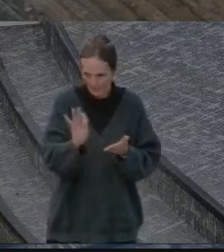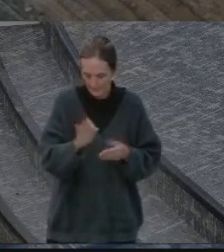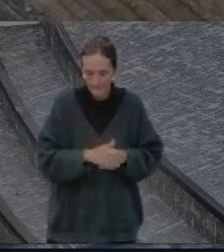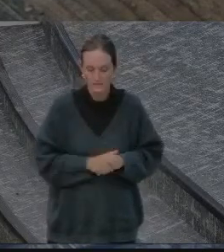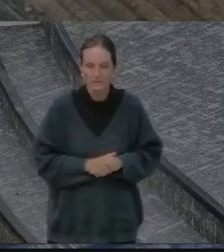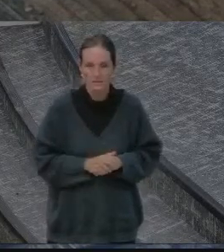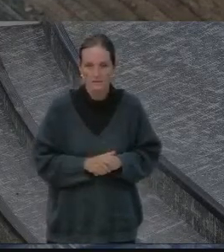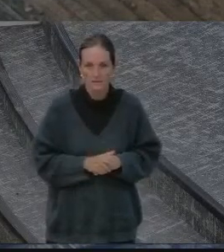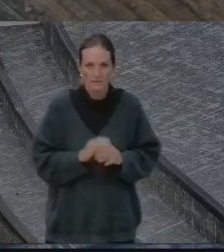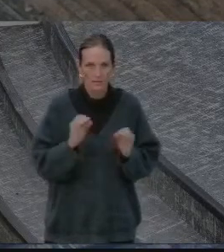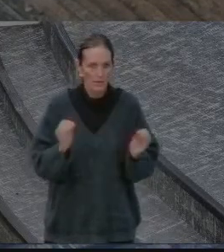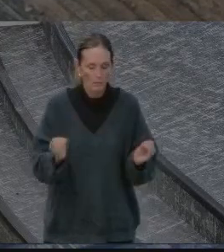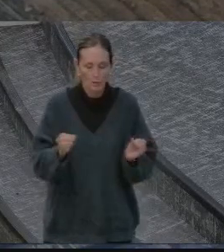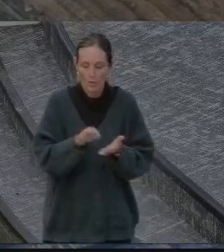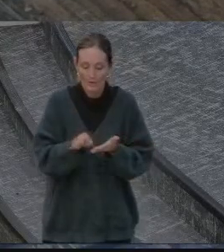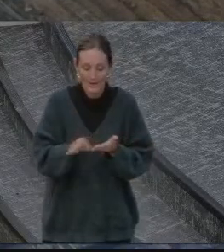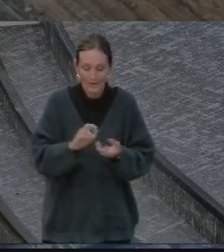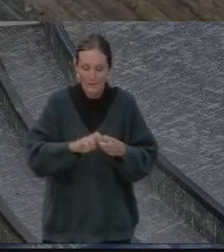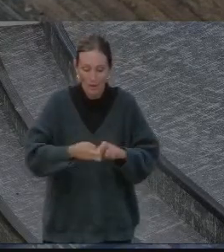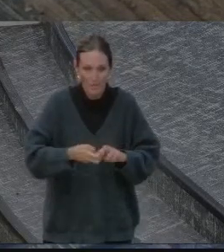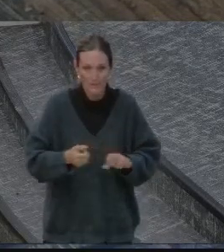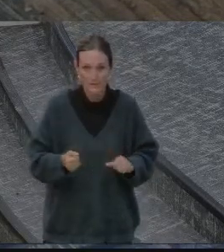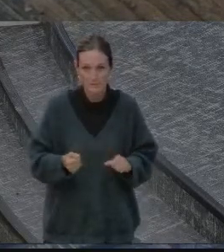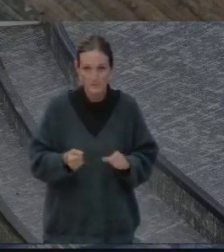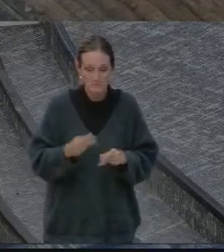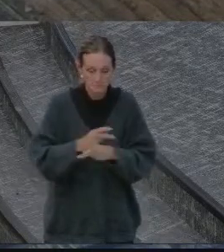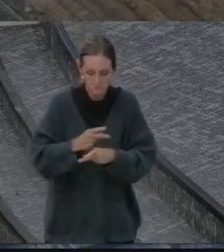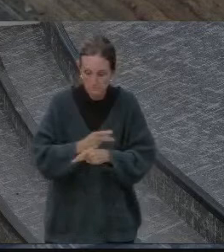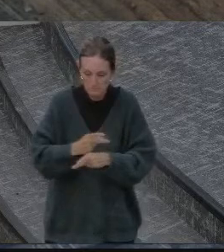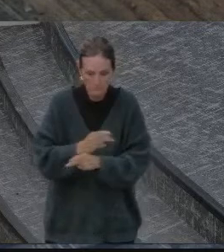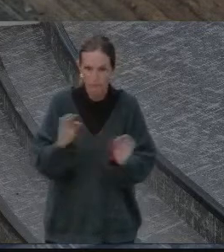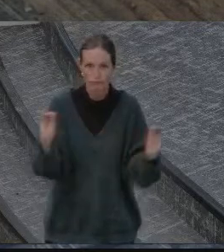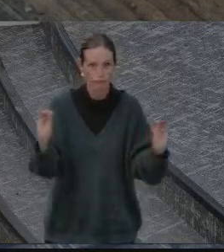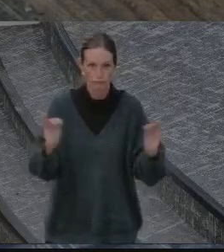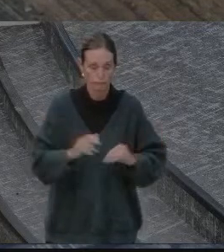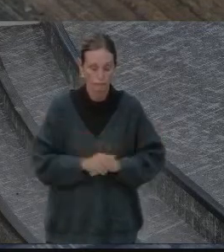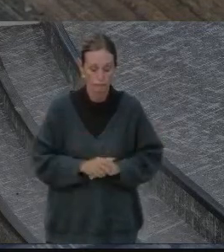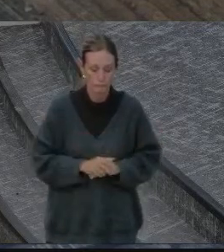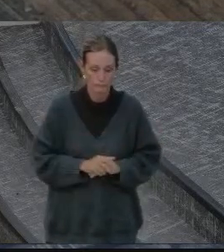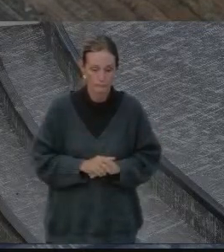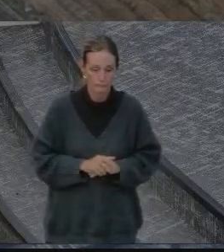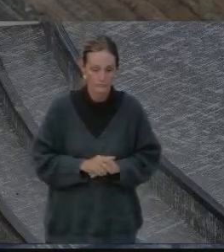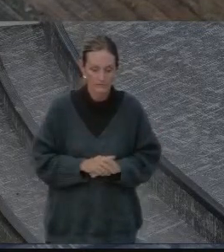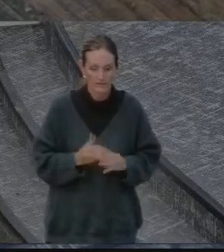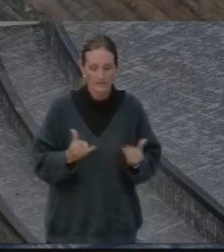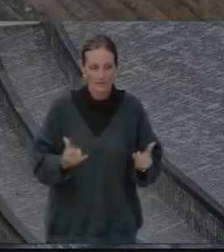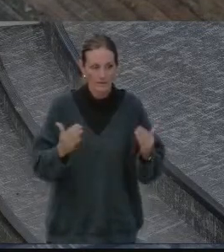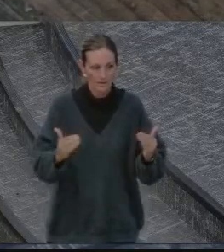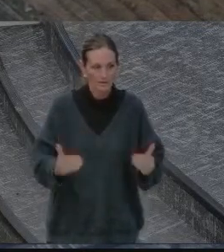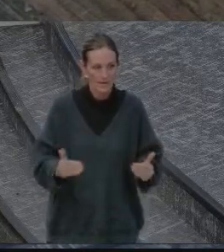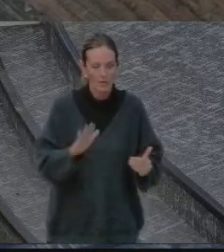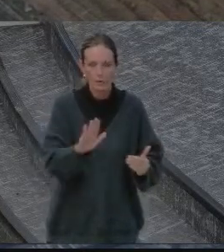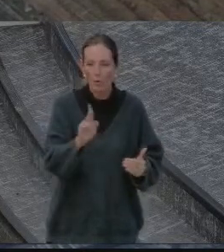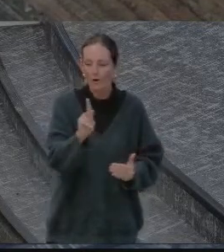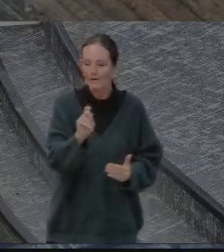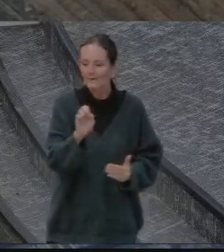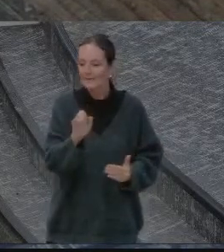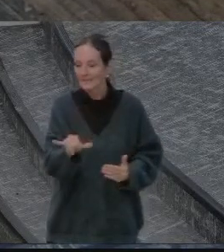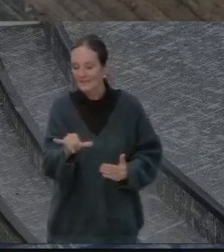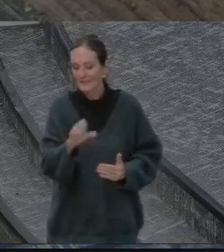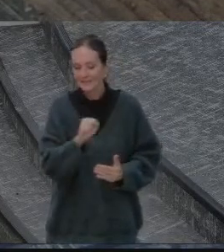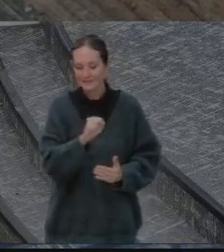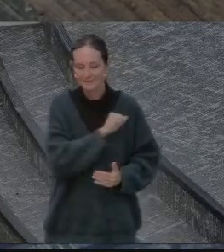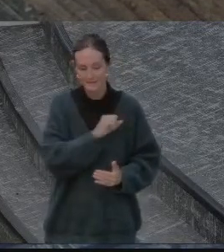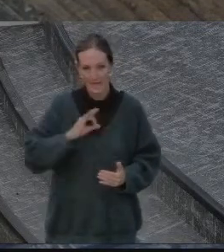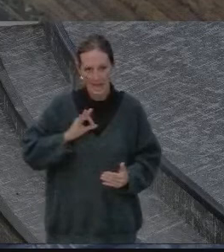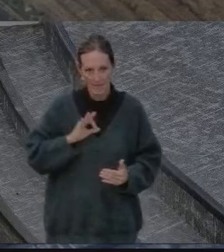no accounting issues or anything that we had to worry about. Another issue is your key staff, which would be your